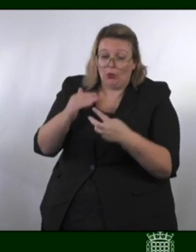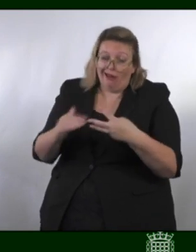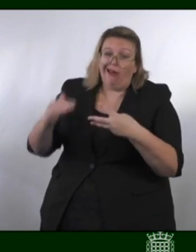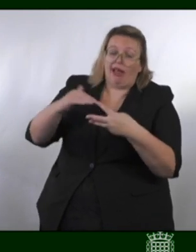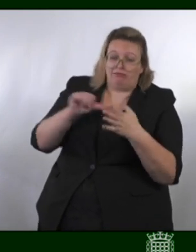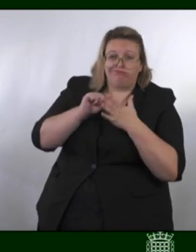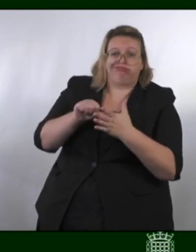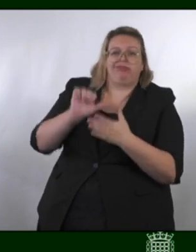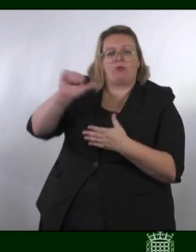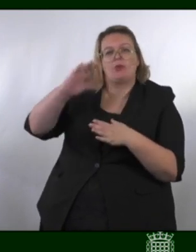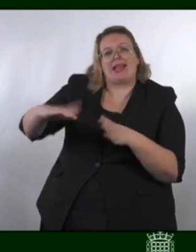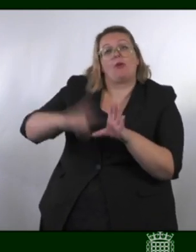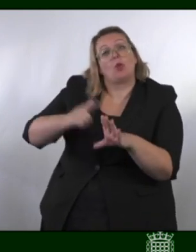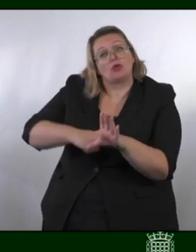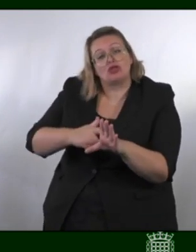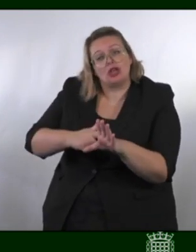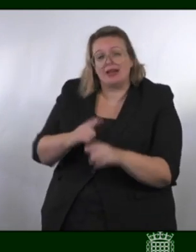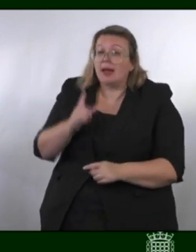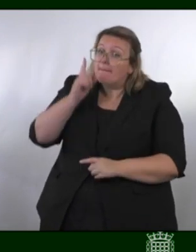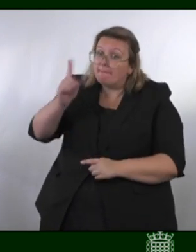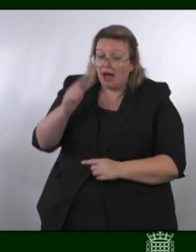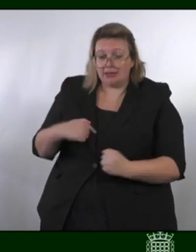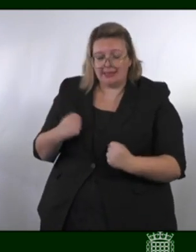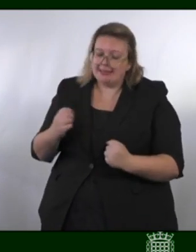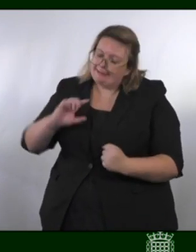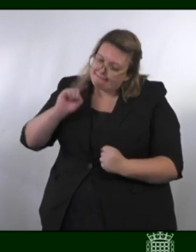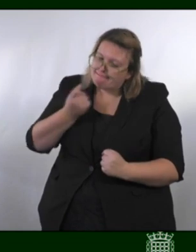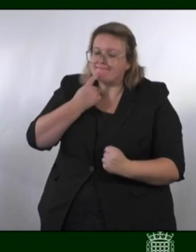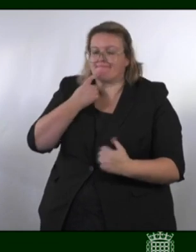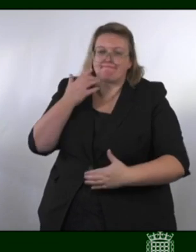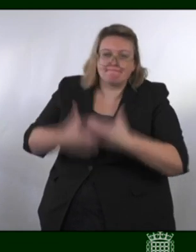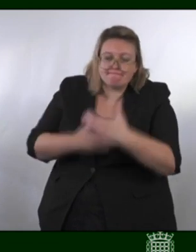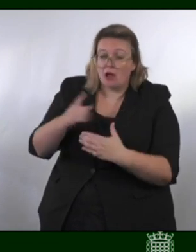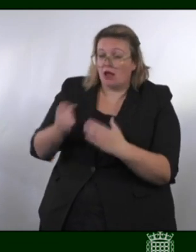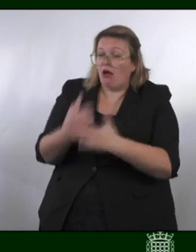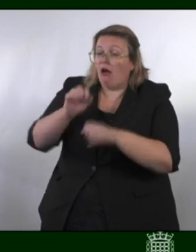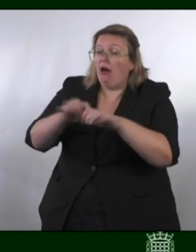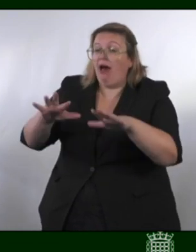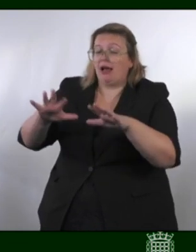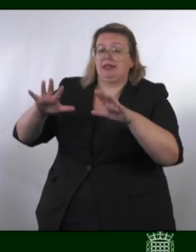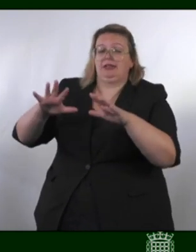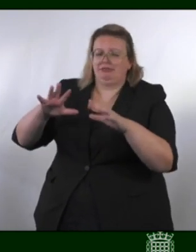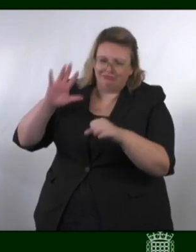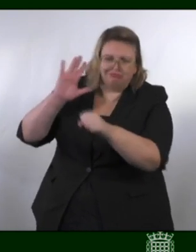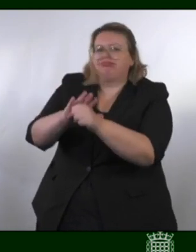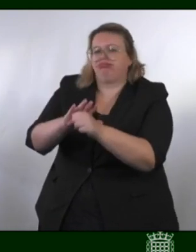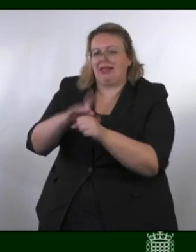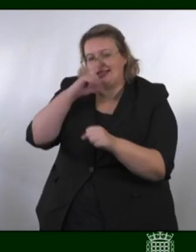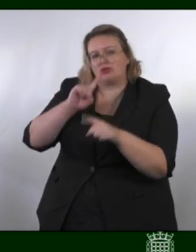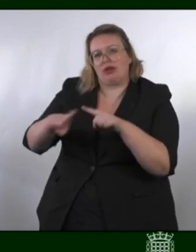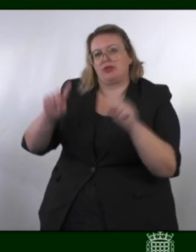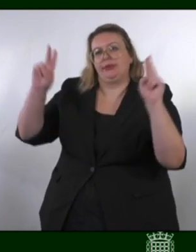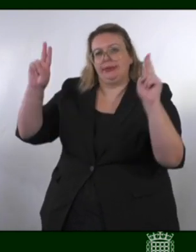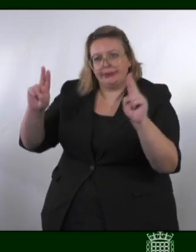sacrifice, but through bearing down hard on the virus wherever and whenever we see it emerge, We can help to slow the spread of this virus